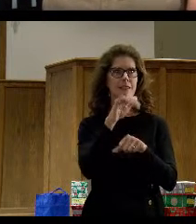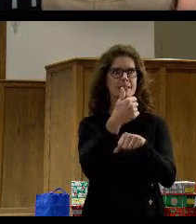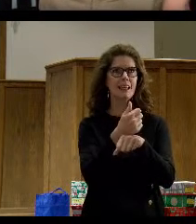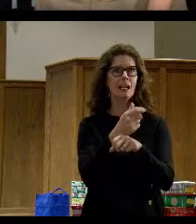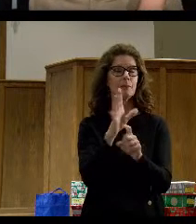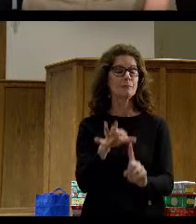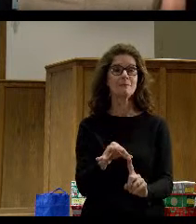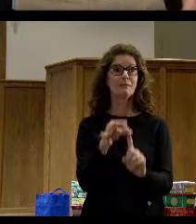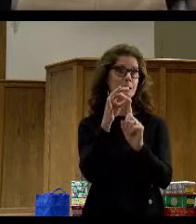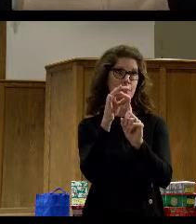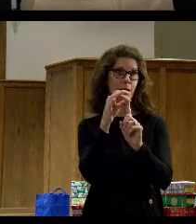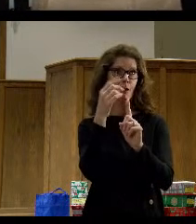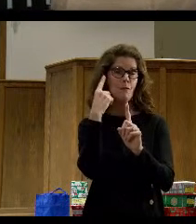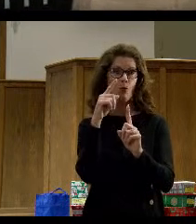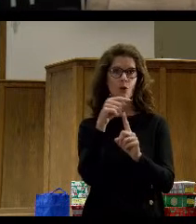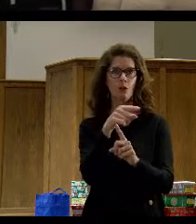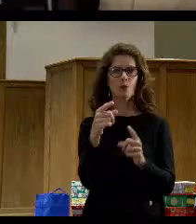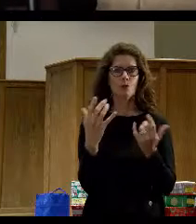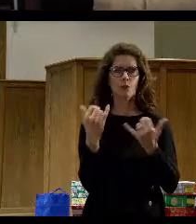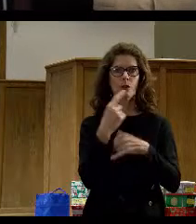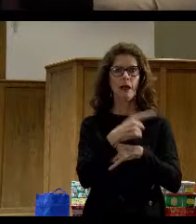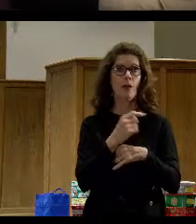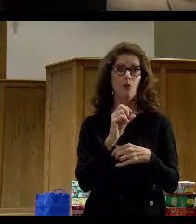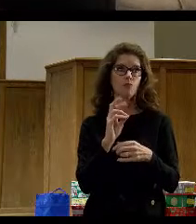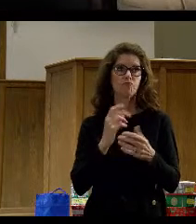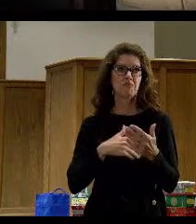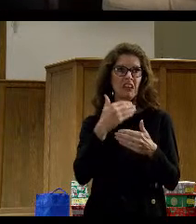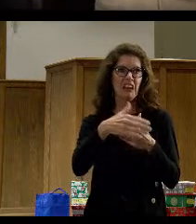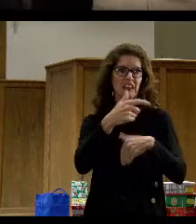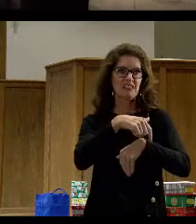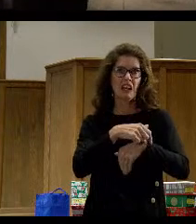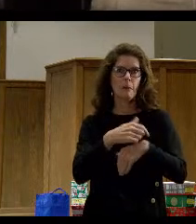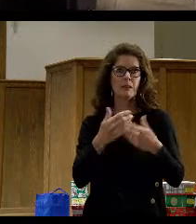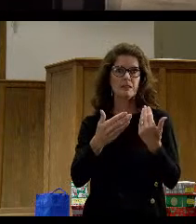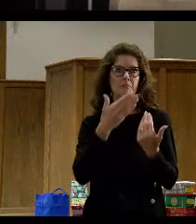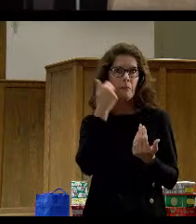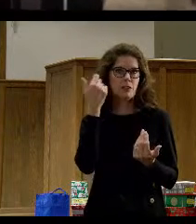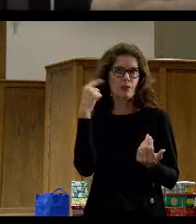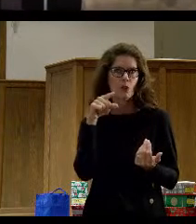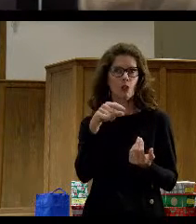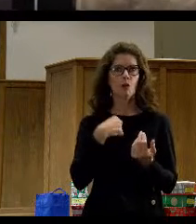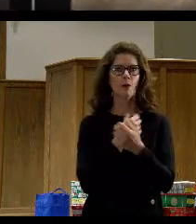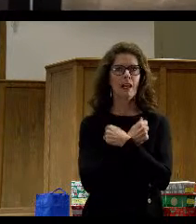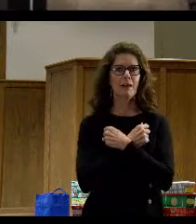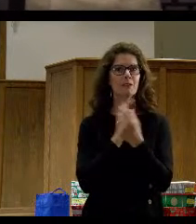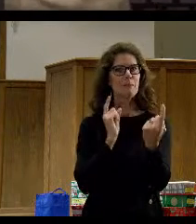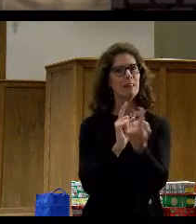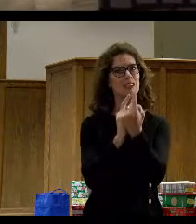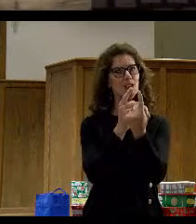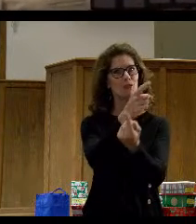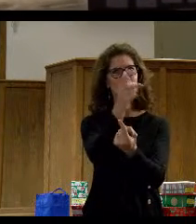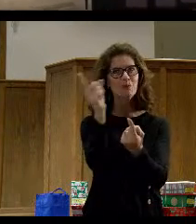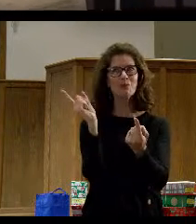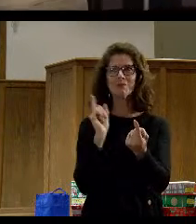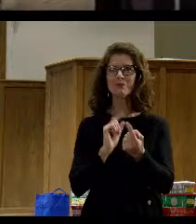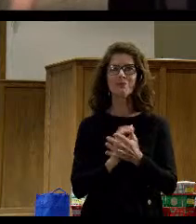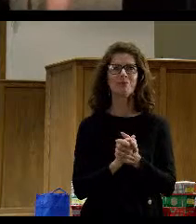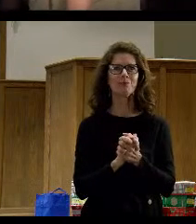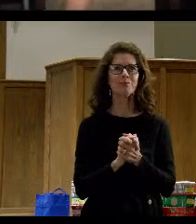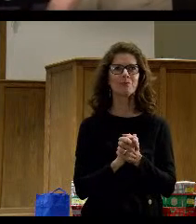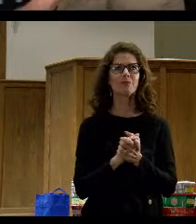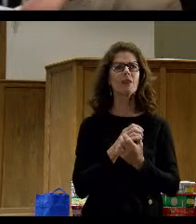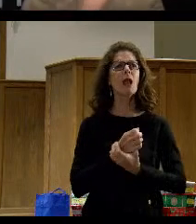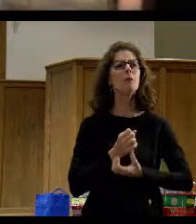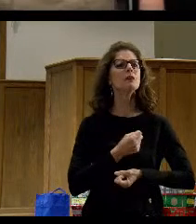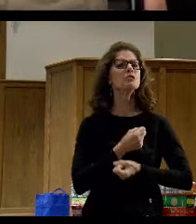for you. And so today or the next time that you are available, we'd love to meet you in First Cup. I want to express some appreciation to a couple